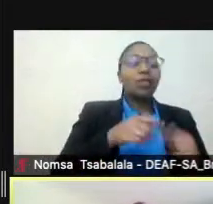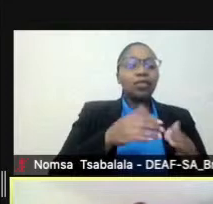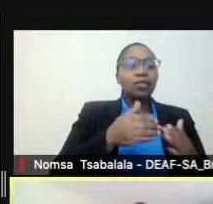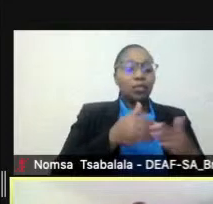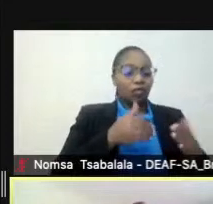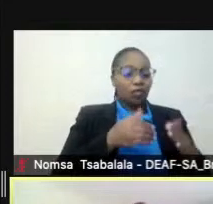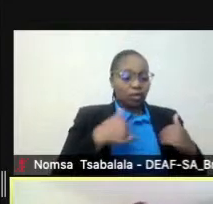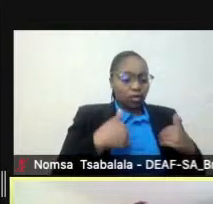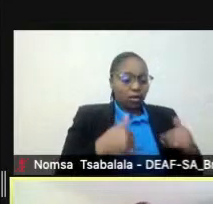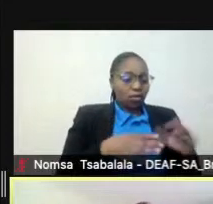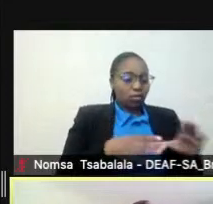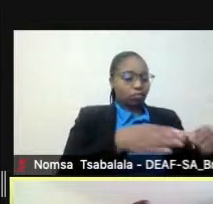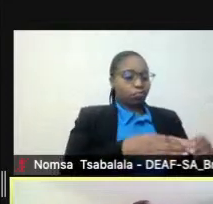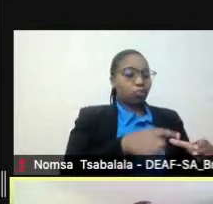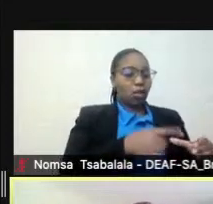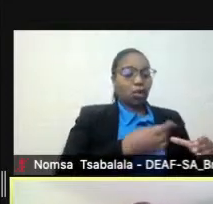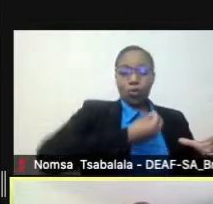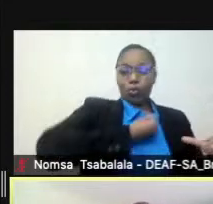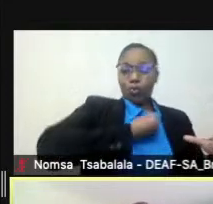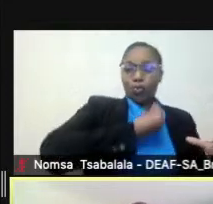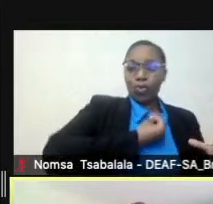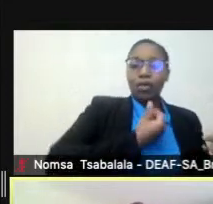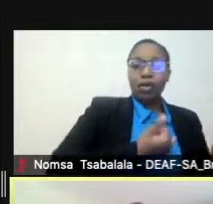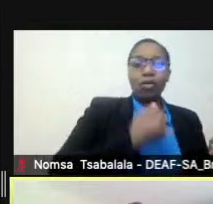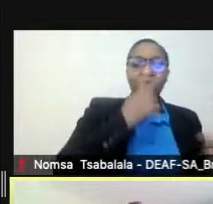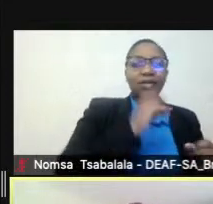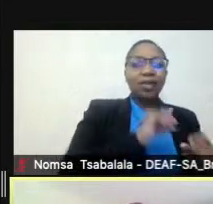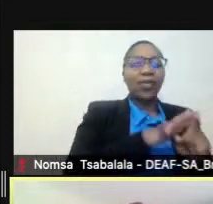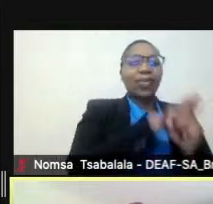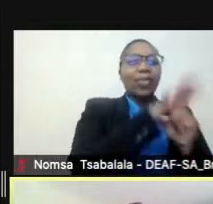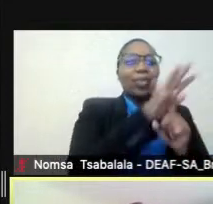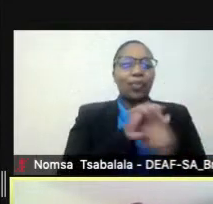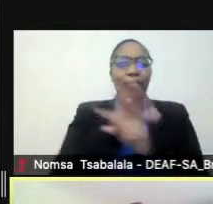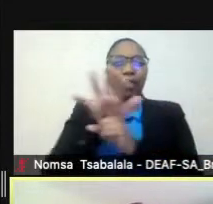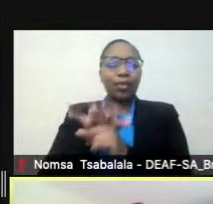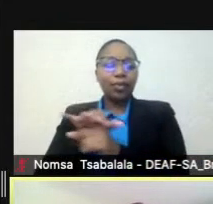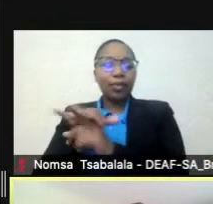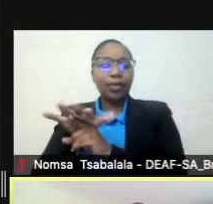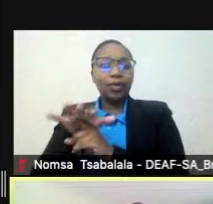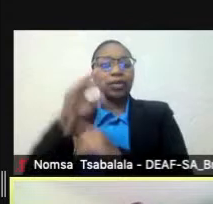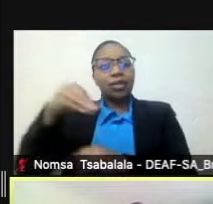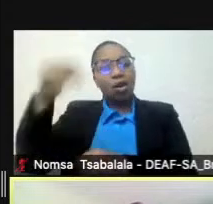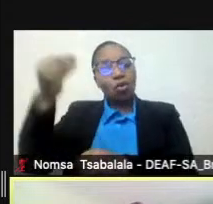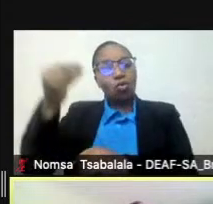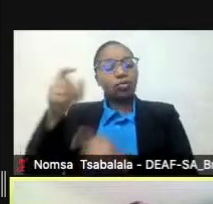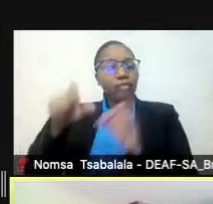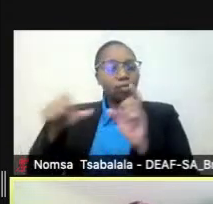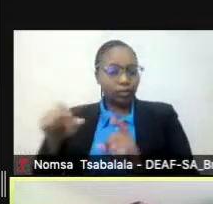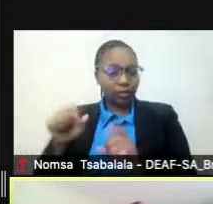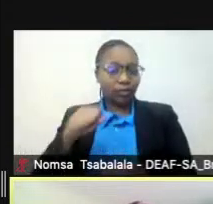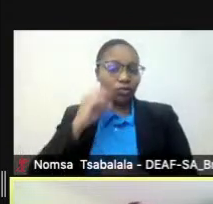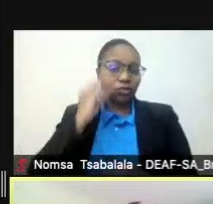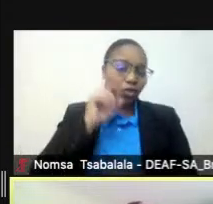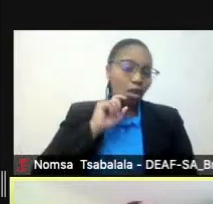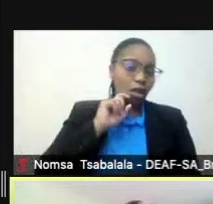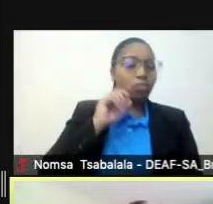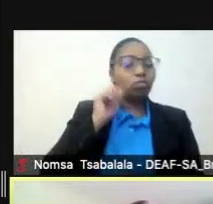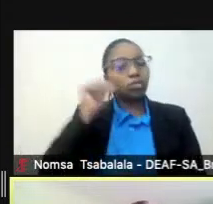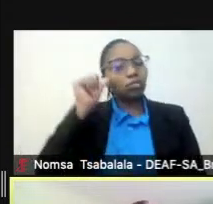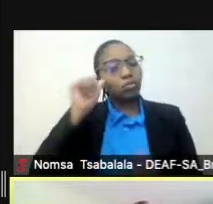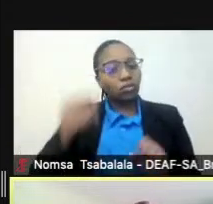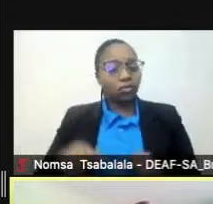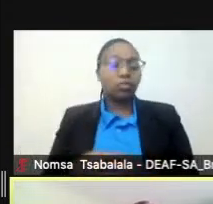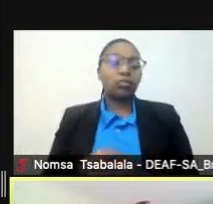we are seeing spread into the older age groups as this wave progresses. These are our wave